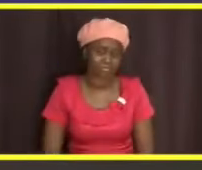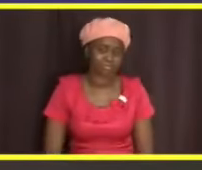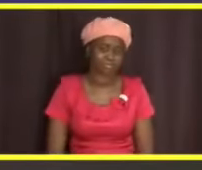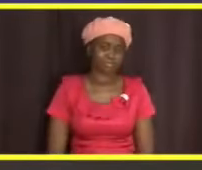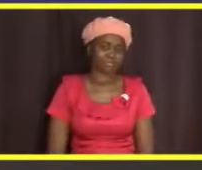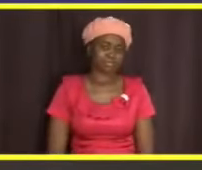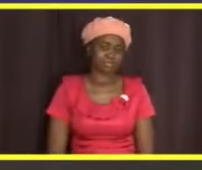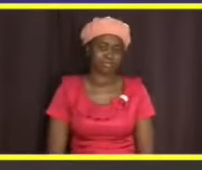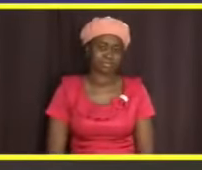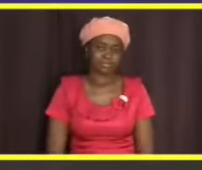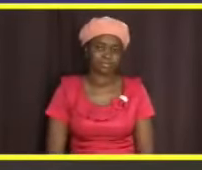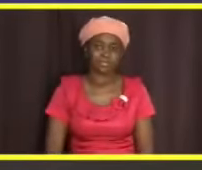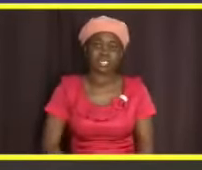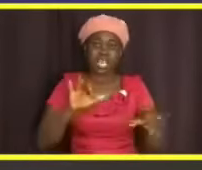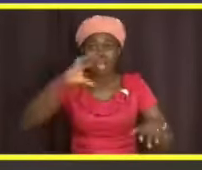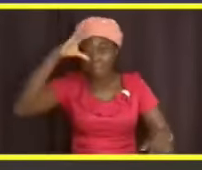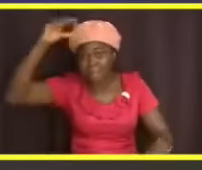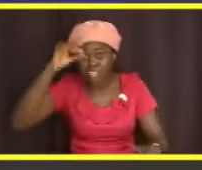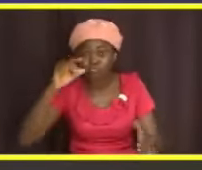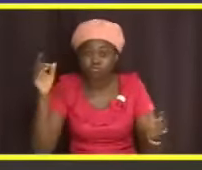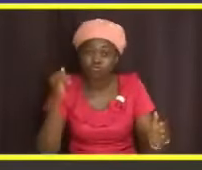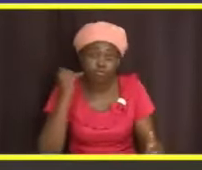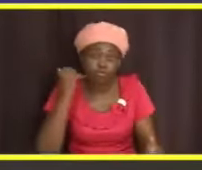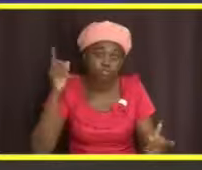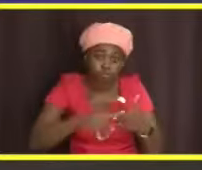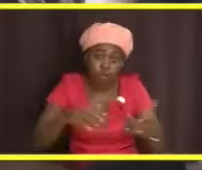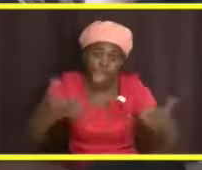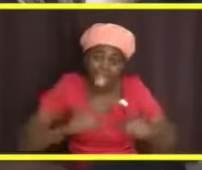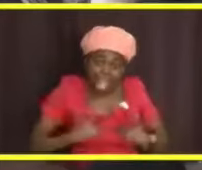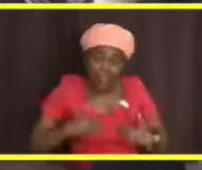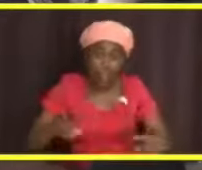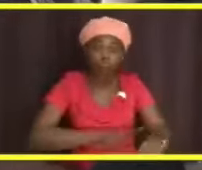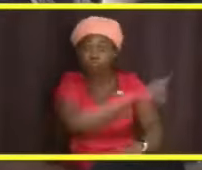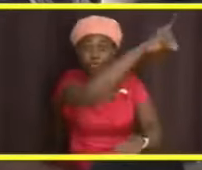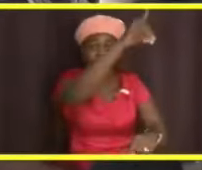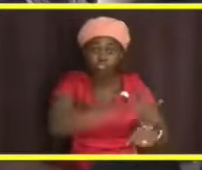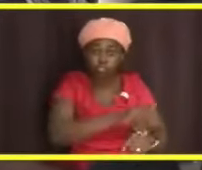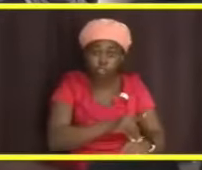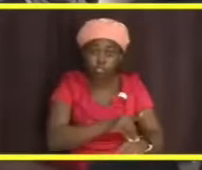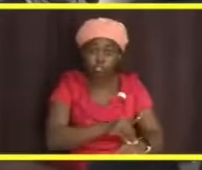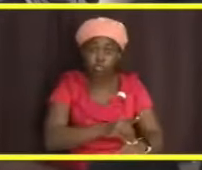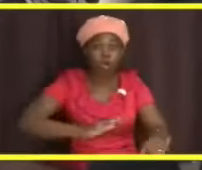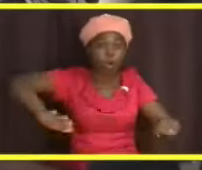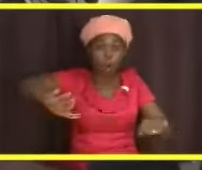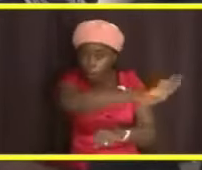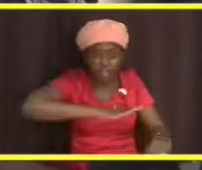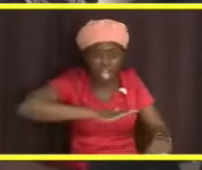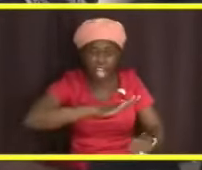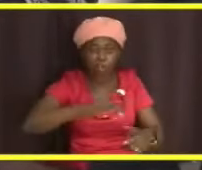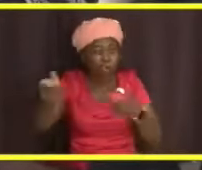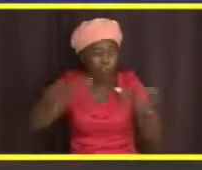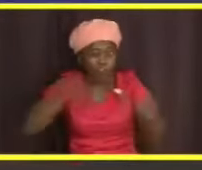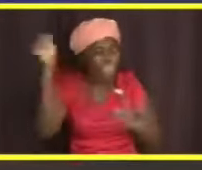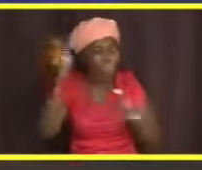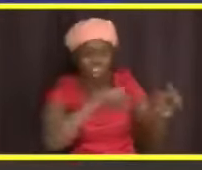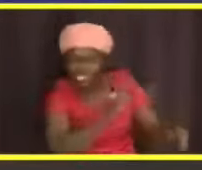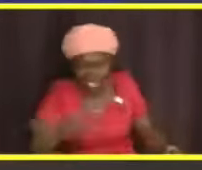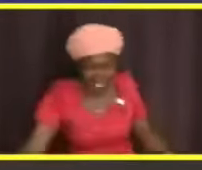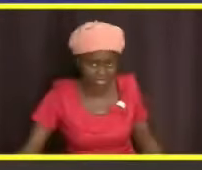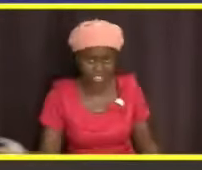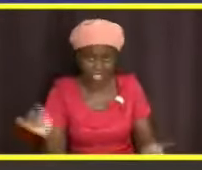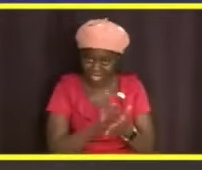He was supposed to have dominion over everything, every living thing. And that's why you find that up